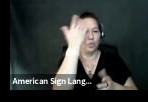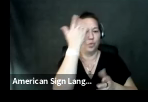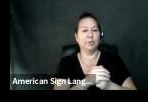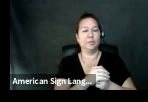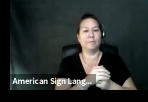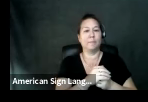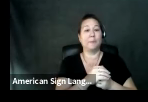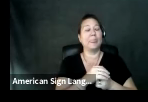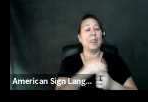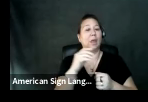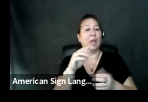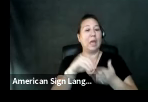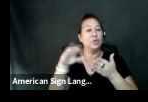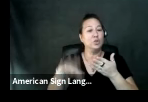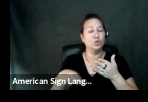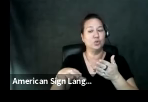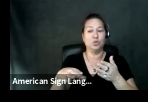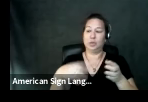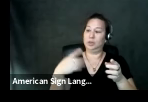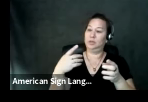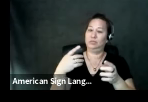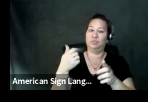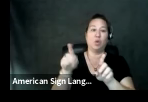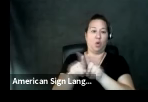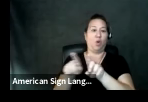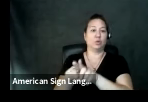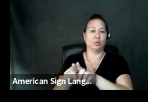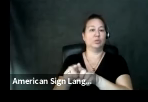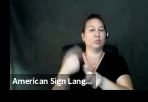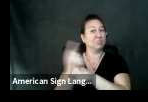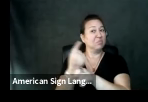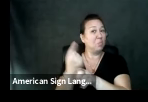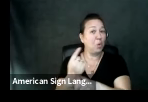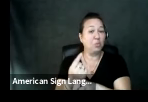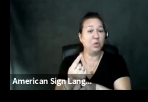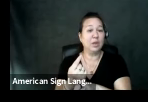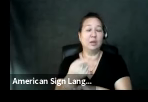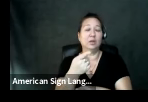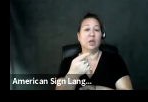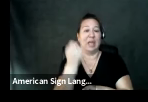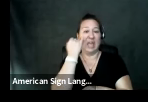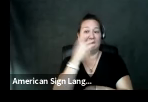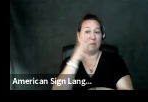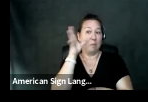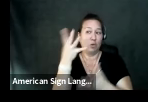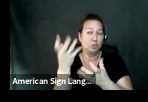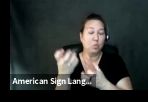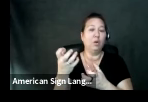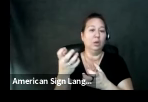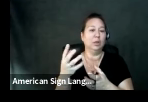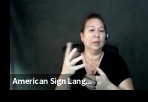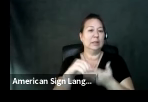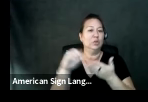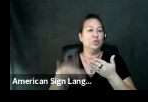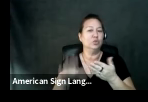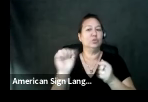is appropriate and family feels comfortable with, we always encourage our students to be a part of the IEP process and their IEP